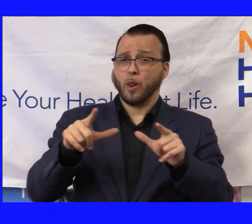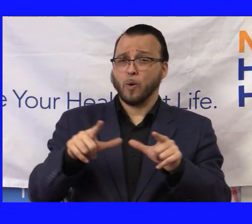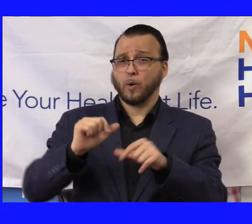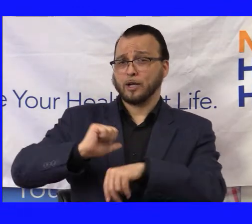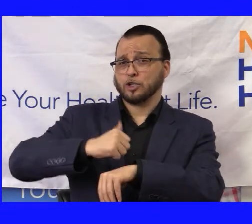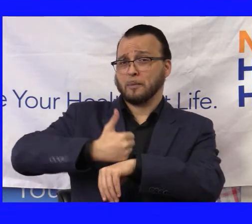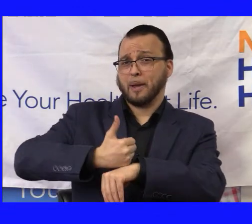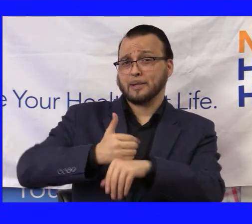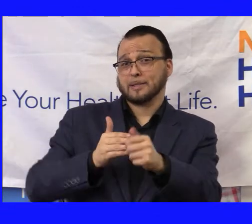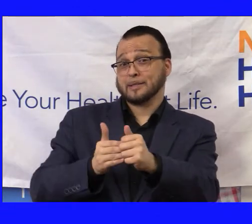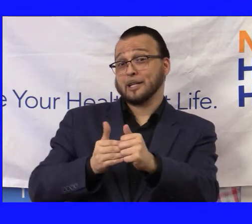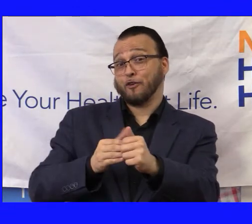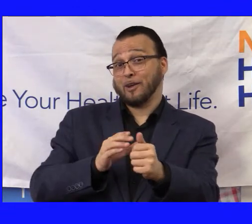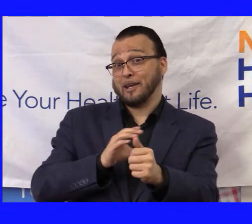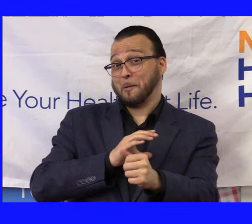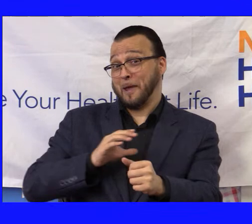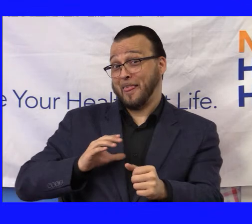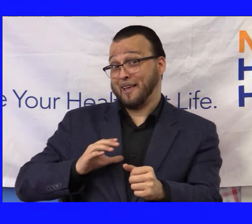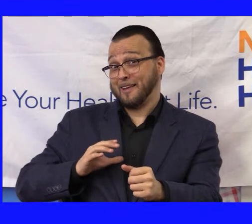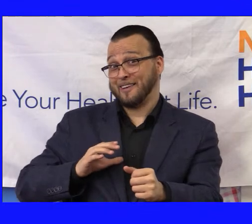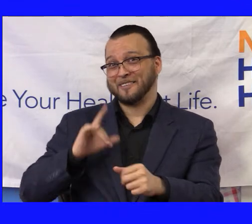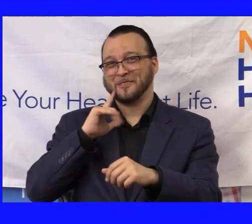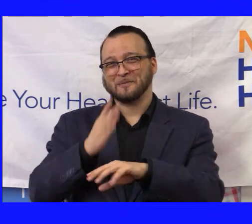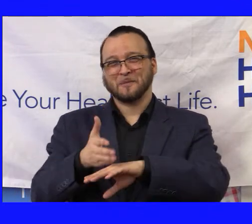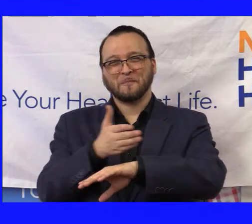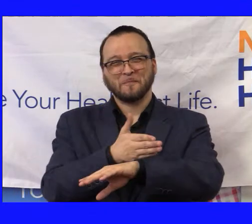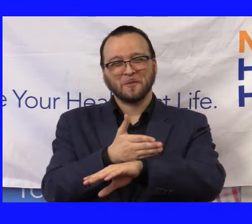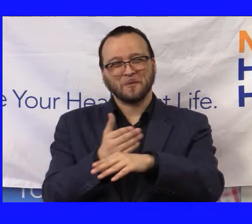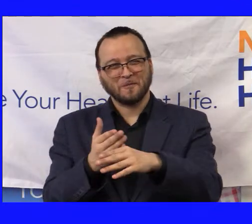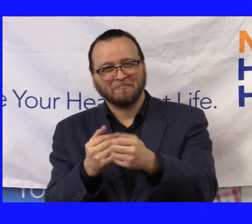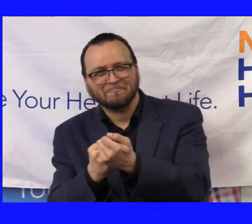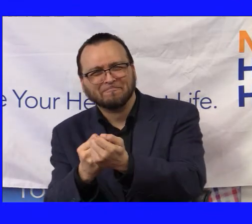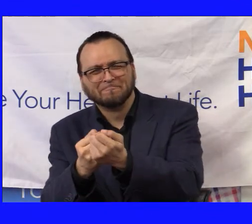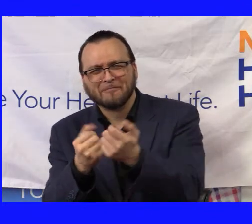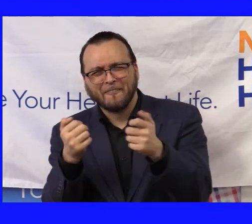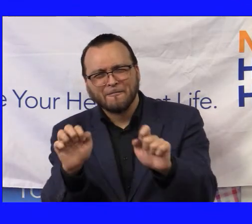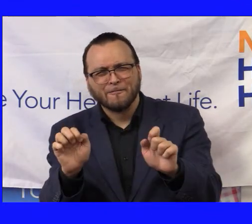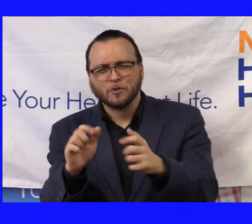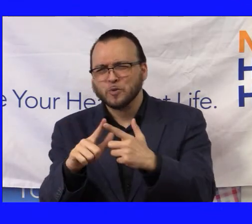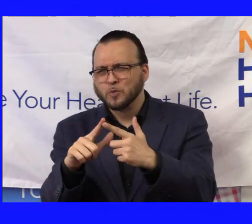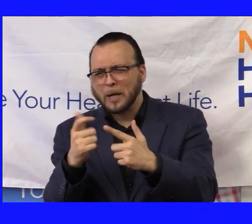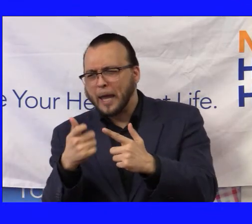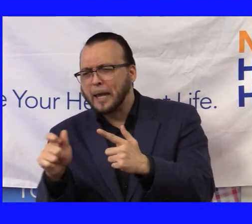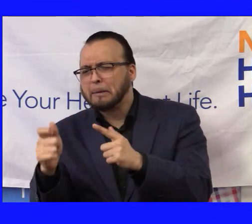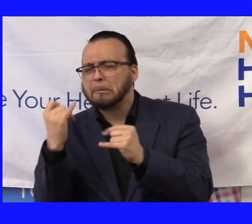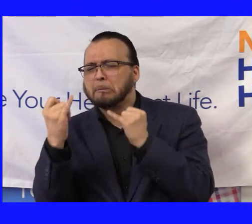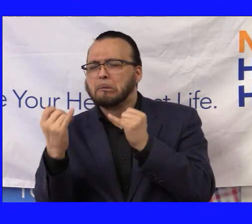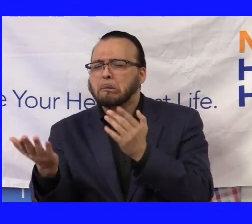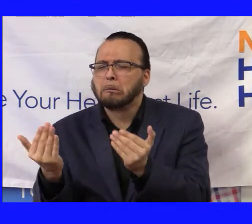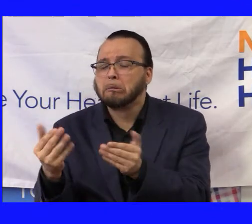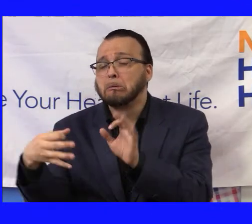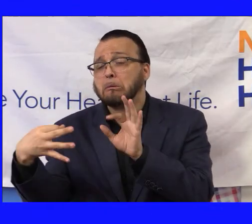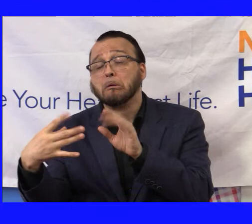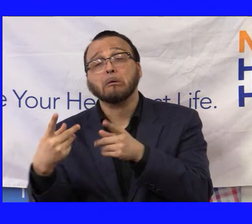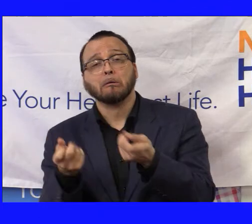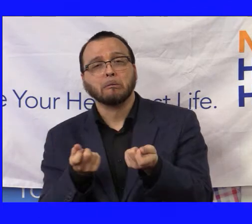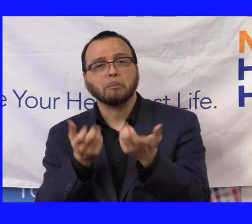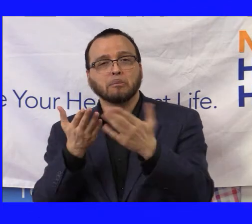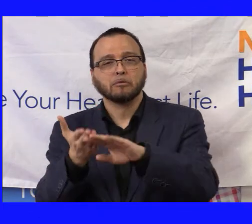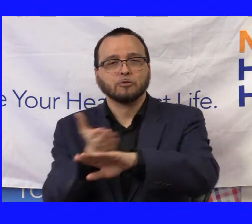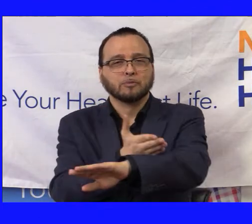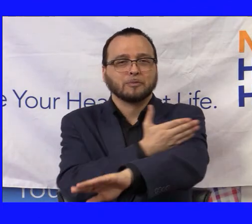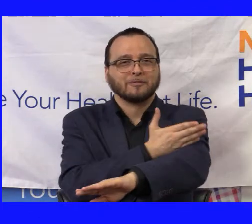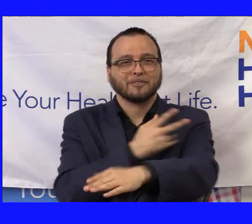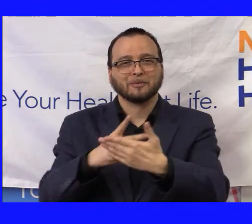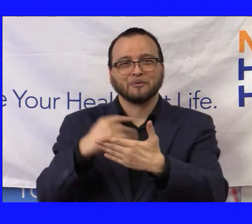steering committees to assist in improvement efforts, working to identify and implement performance and improvement projects with the support